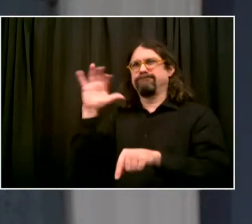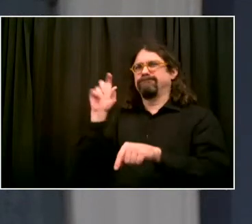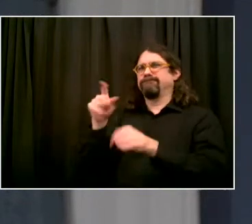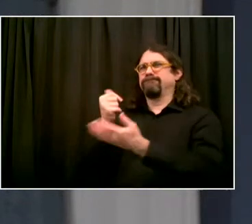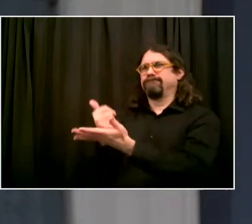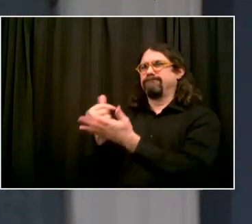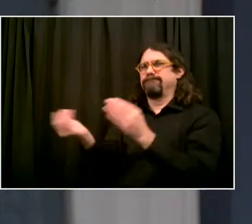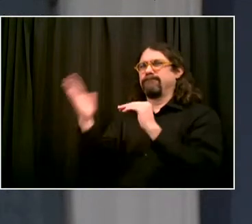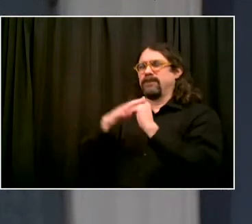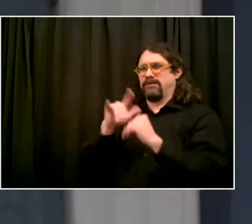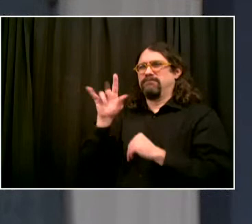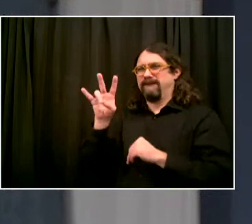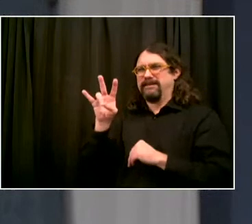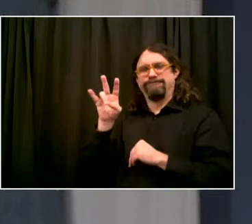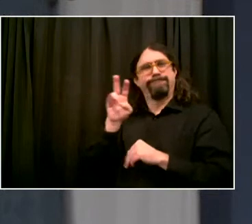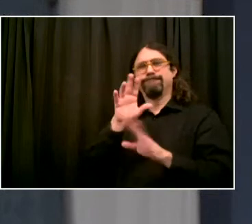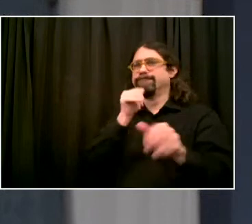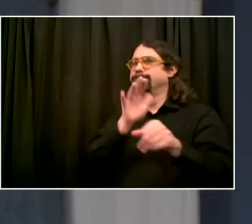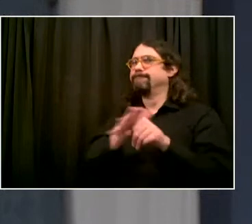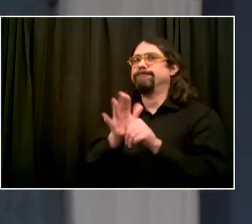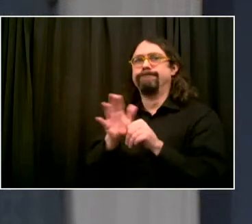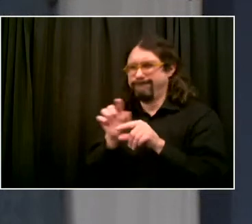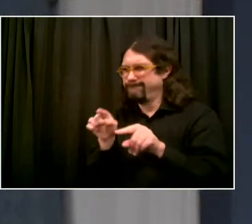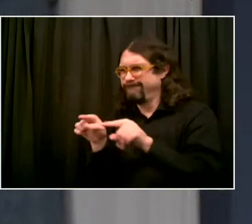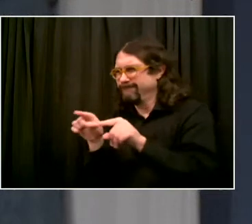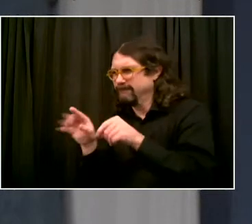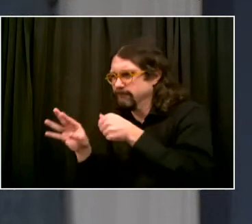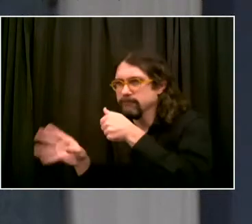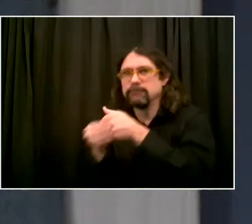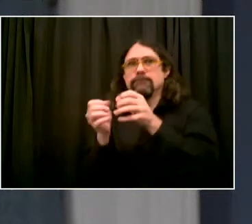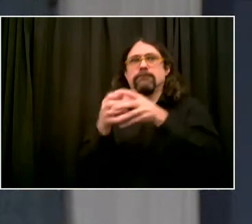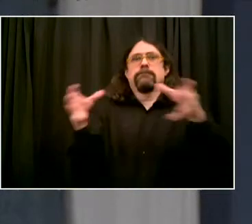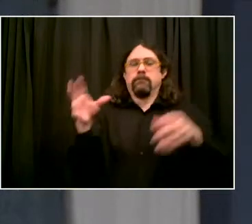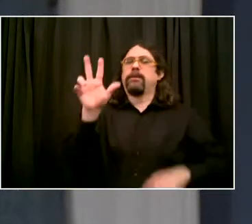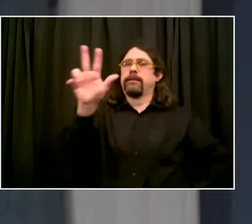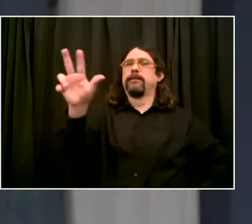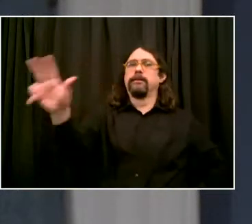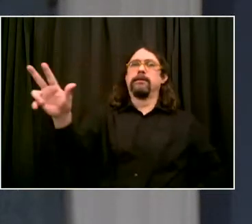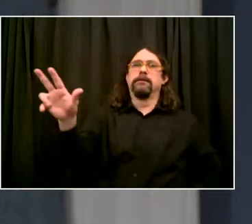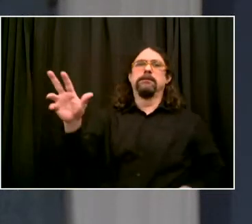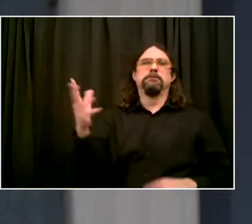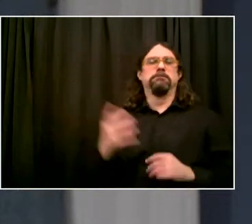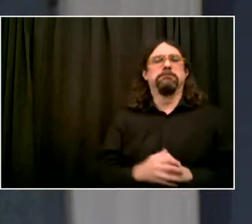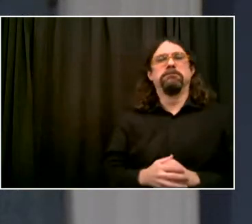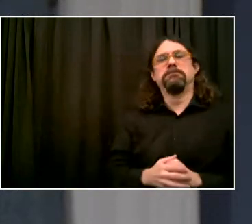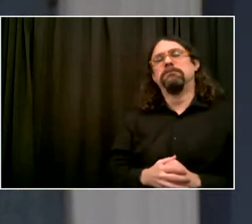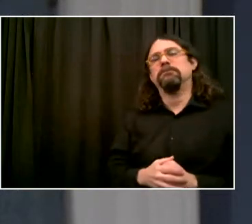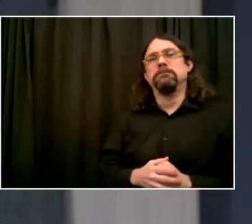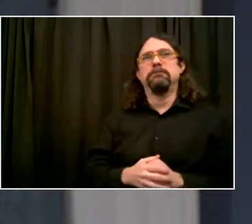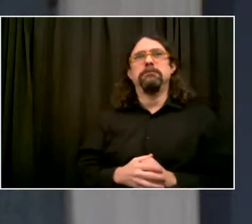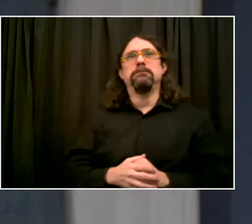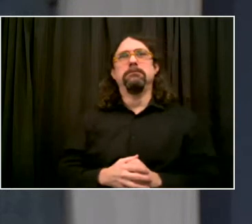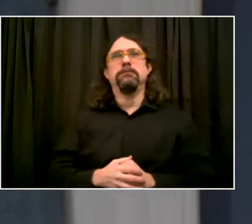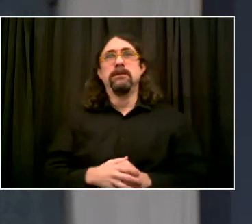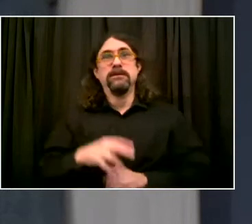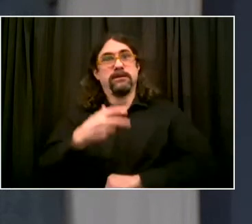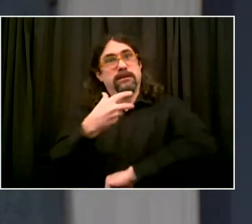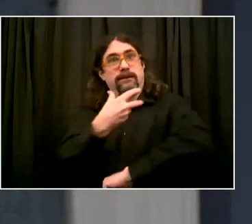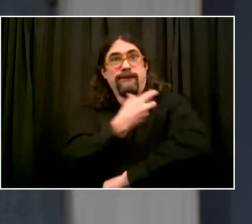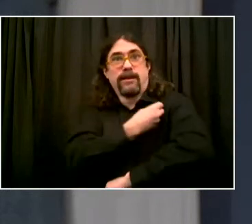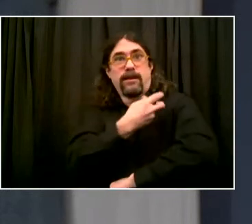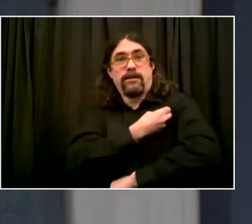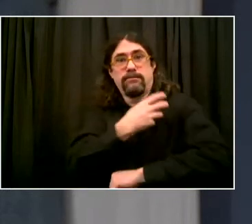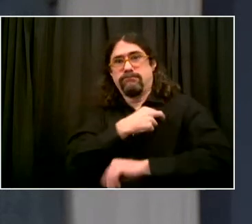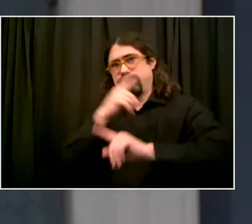With this expansion, we are also continuing to double down on the work of the Vaccine for All campaign. We are